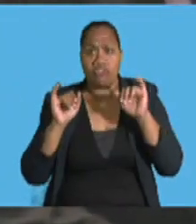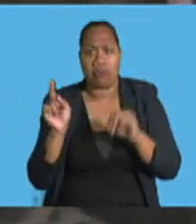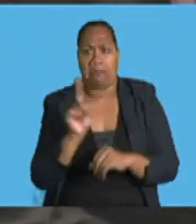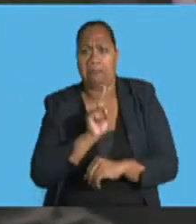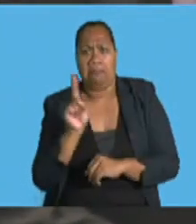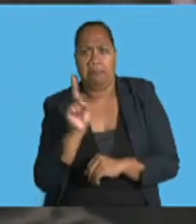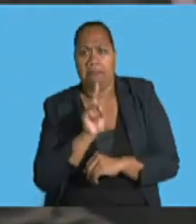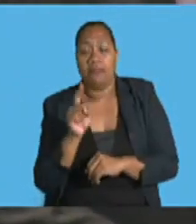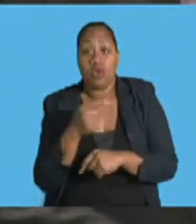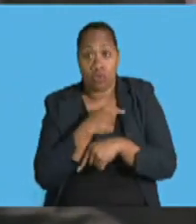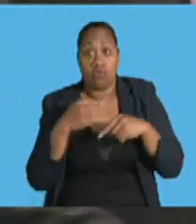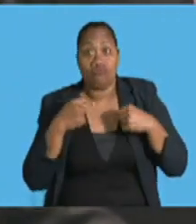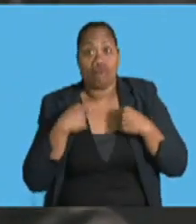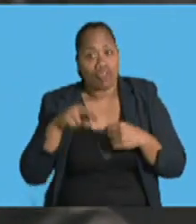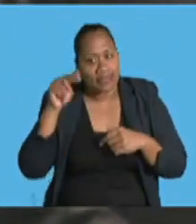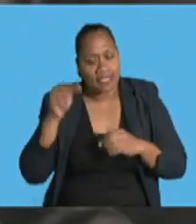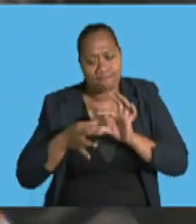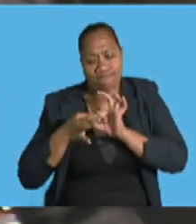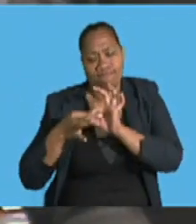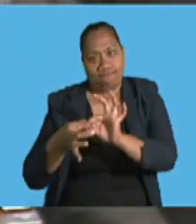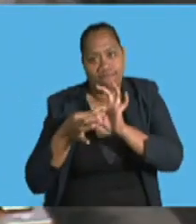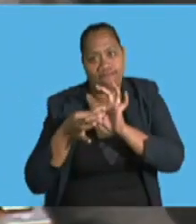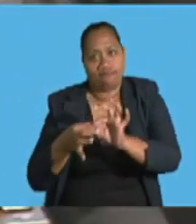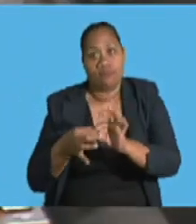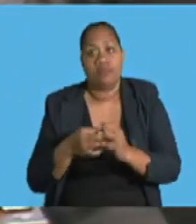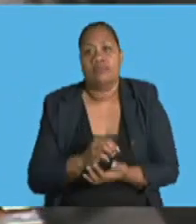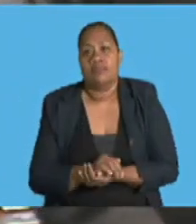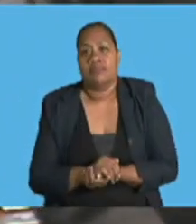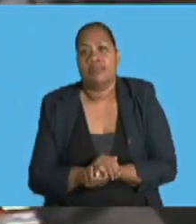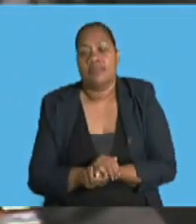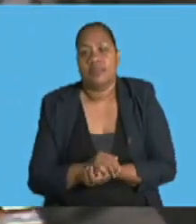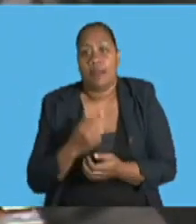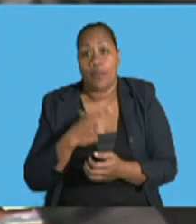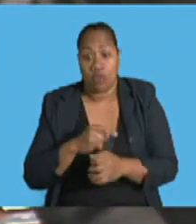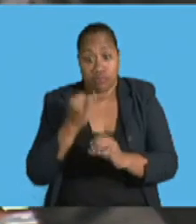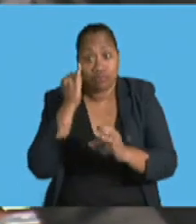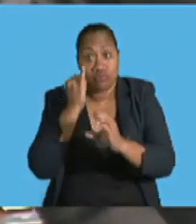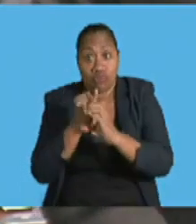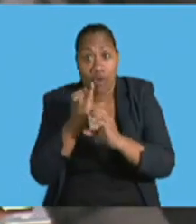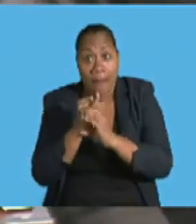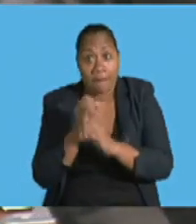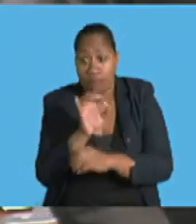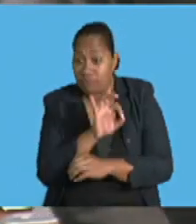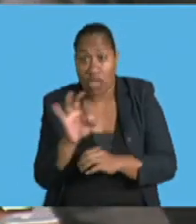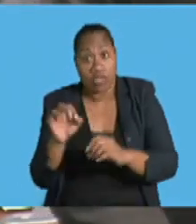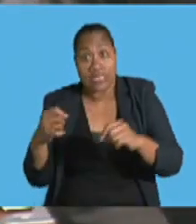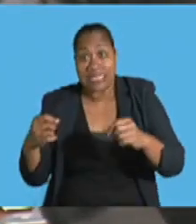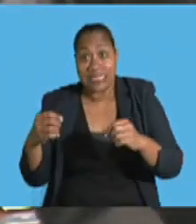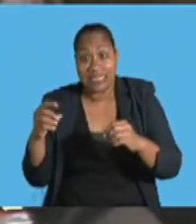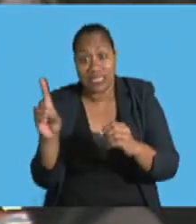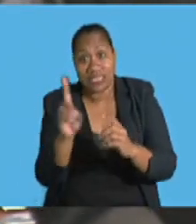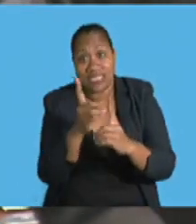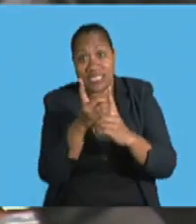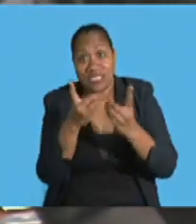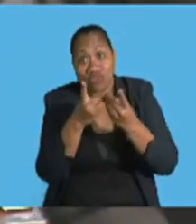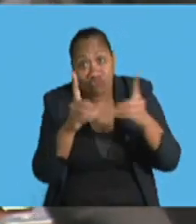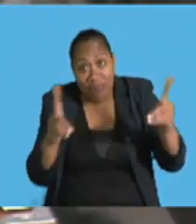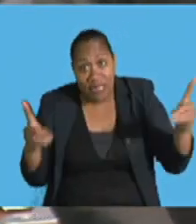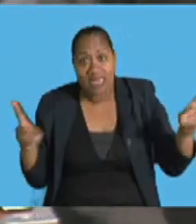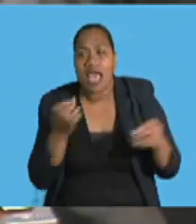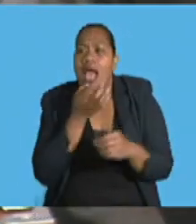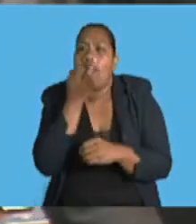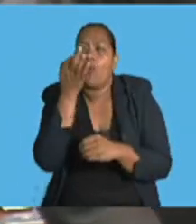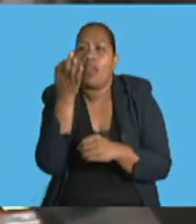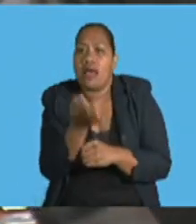We have to work together because just as crime does not discriminate, I would urge members of